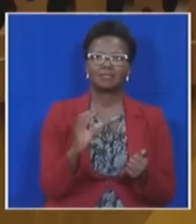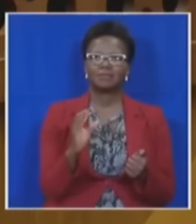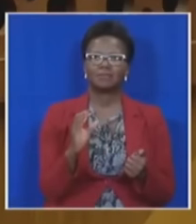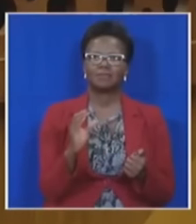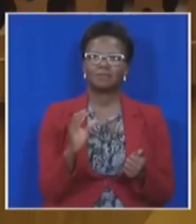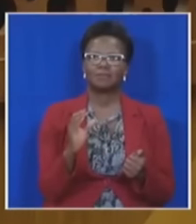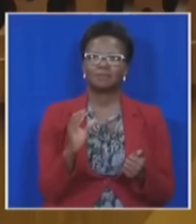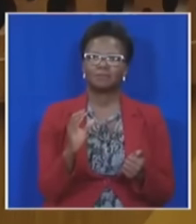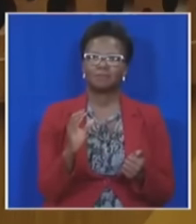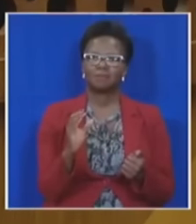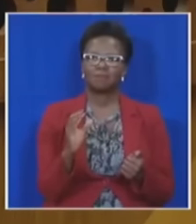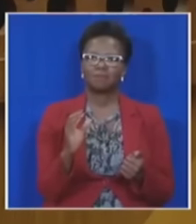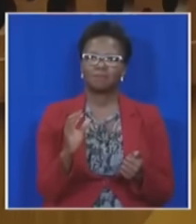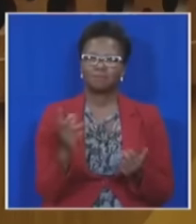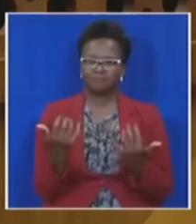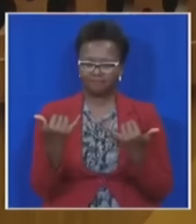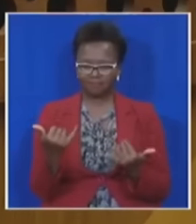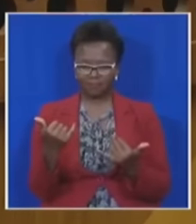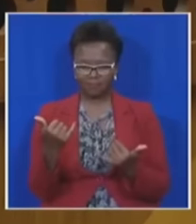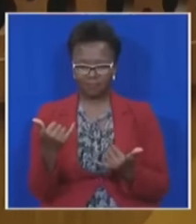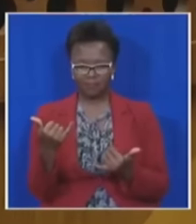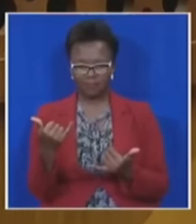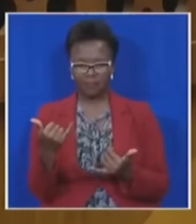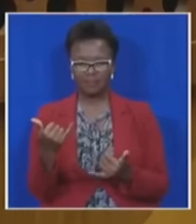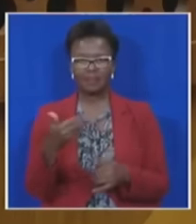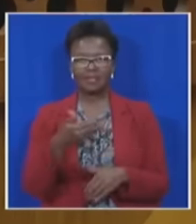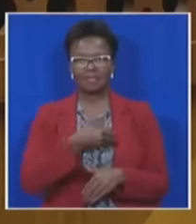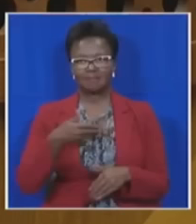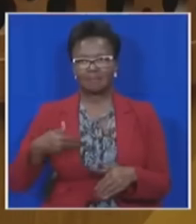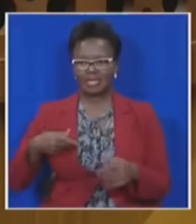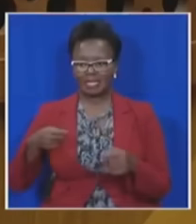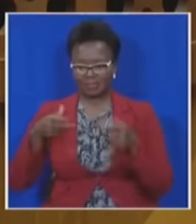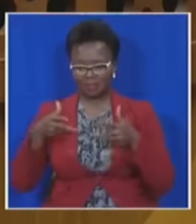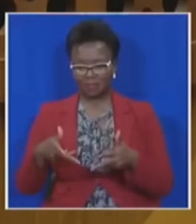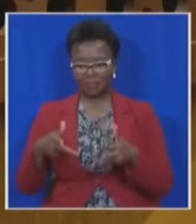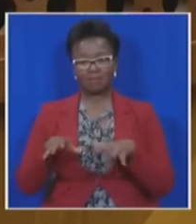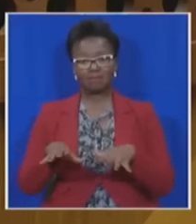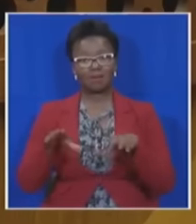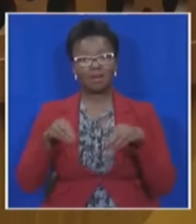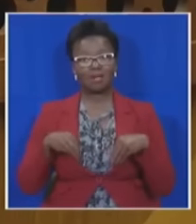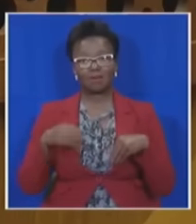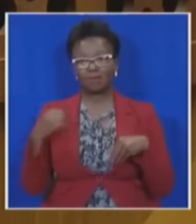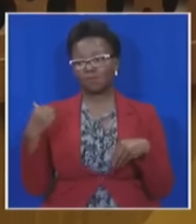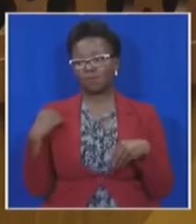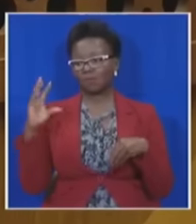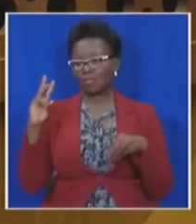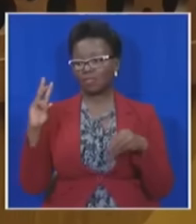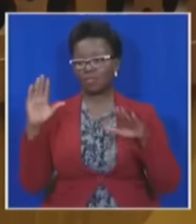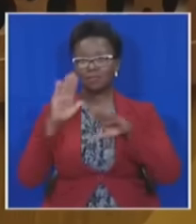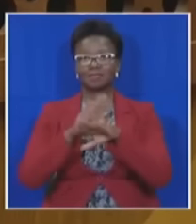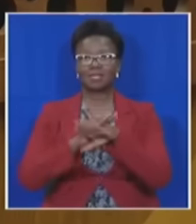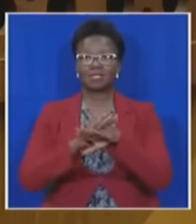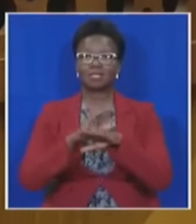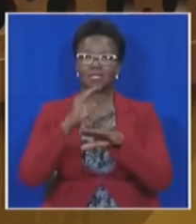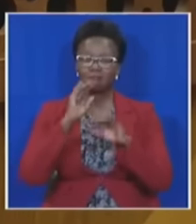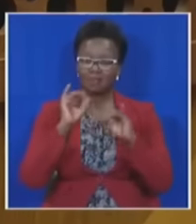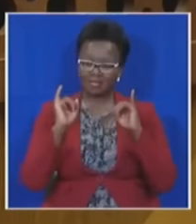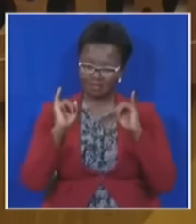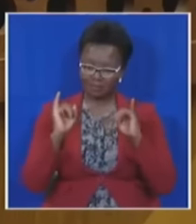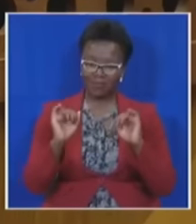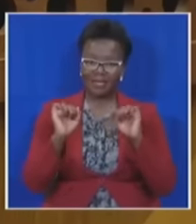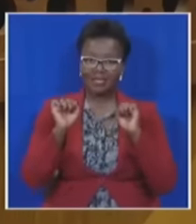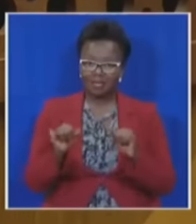Then, so Madam Speaker allowed to happen on Thursday night was what she allowed to happen was tantamount to a